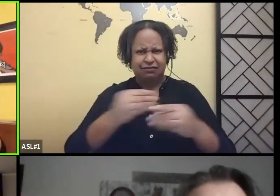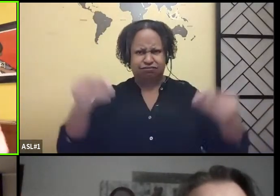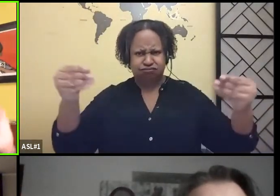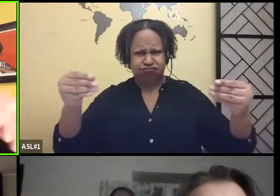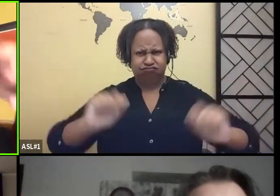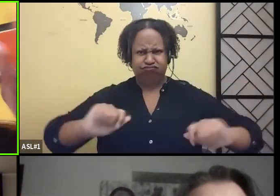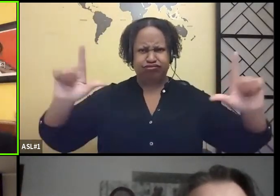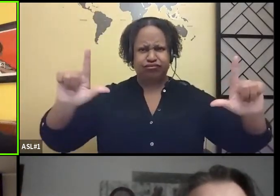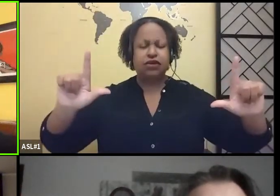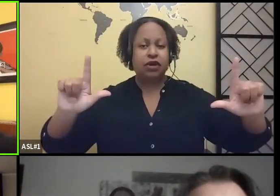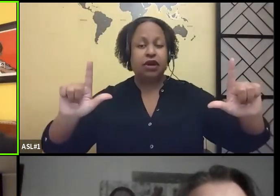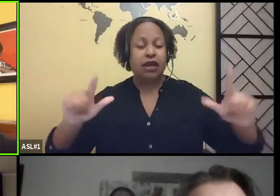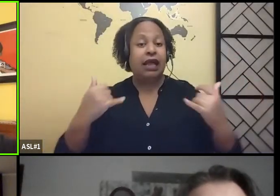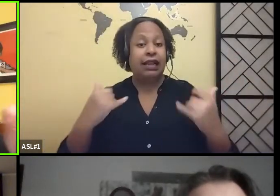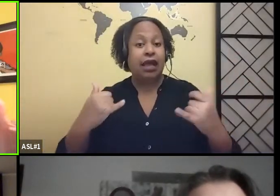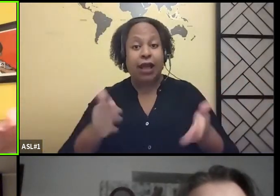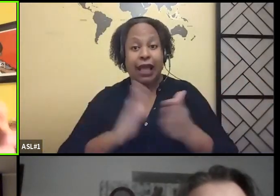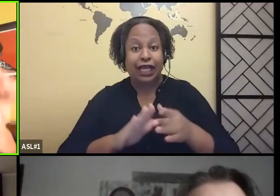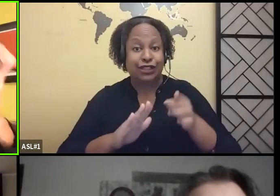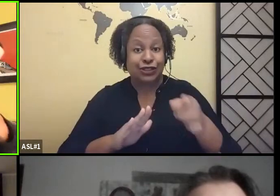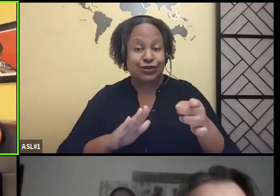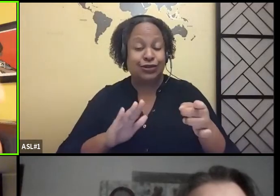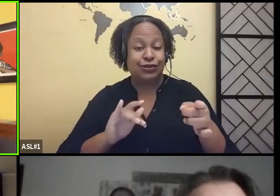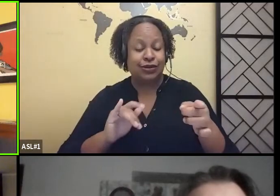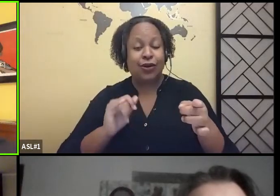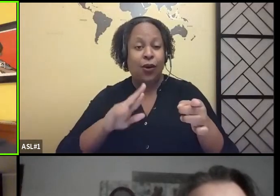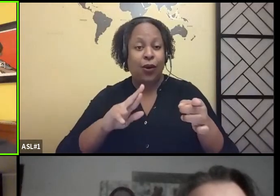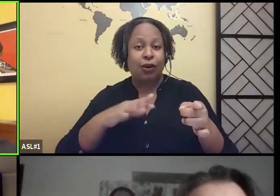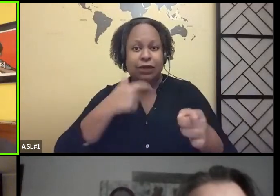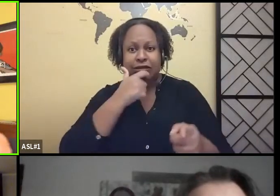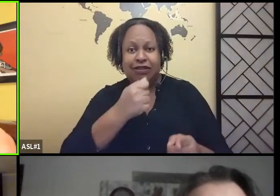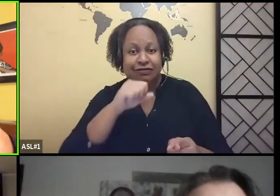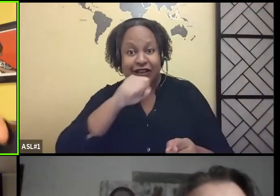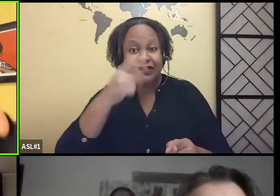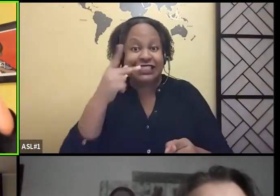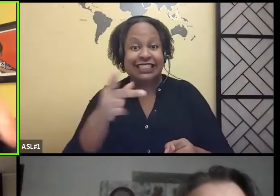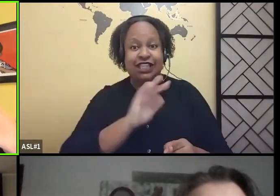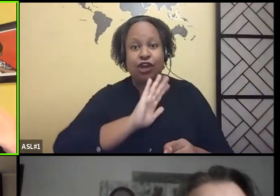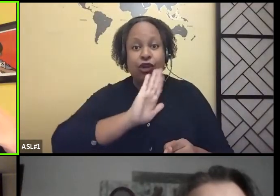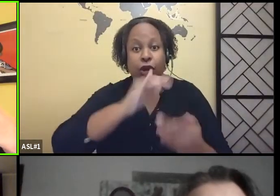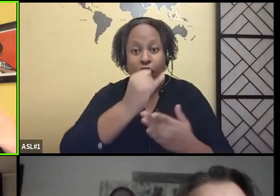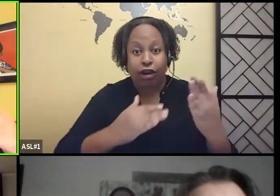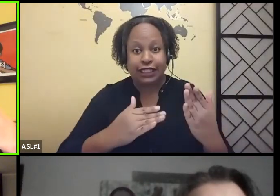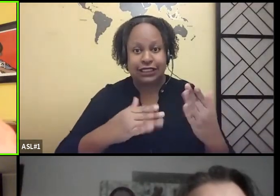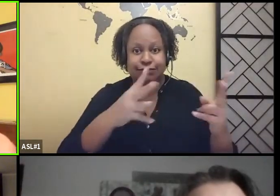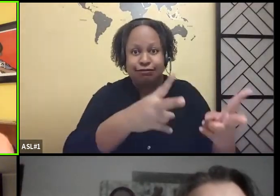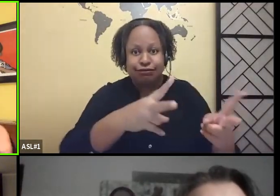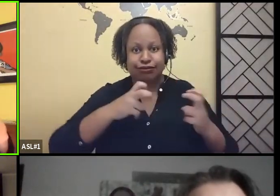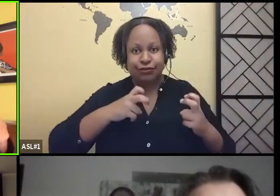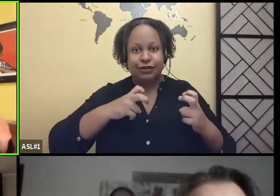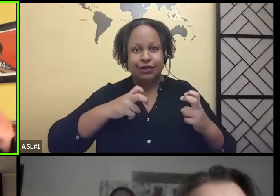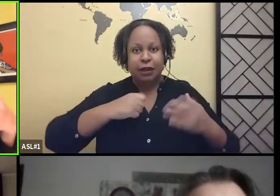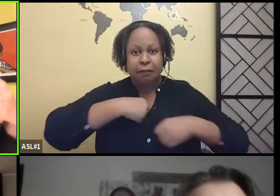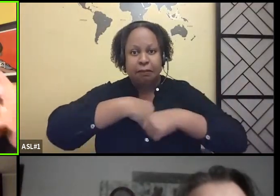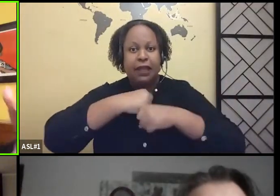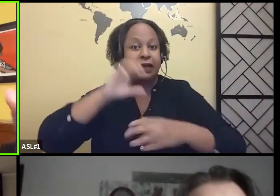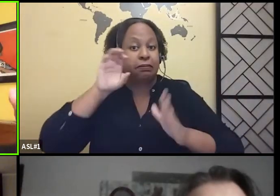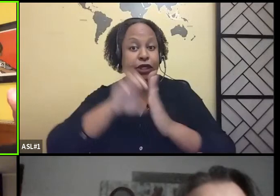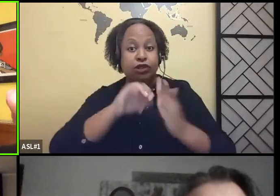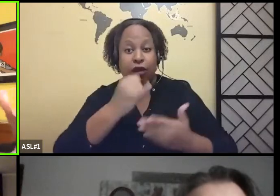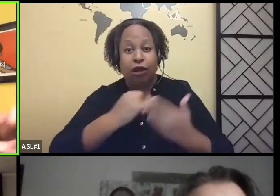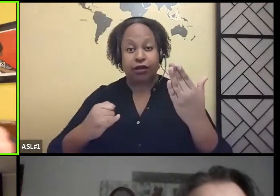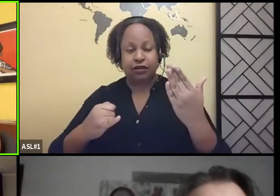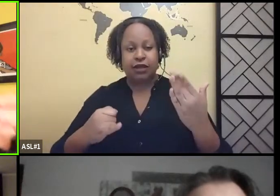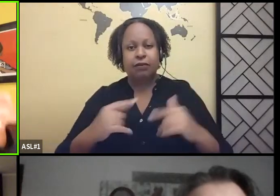your artists put this into the ledger art, is how do we take those images and what those images